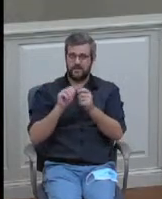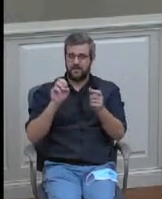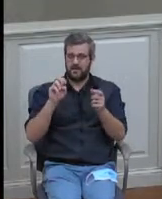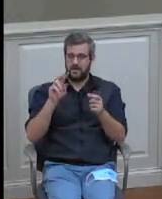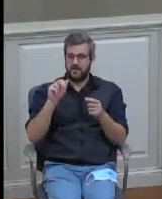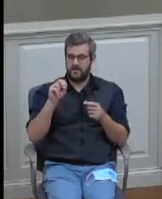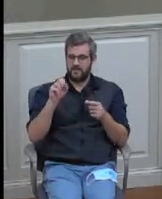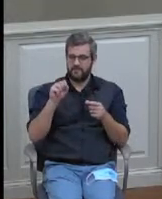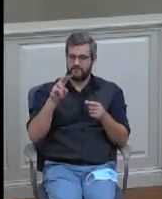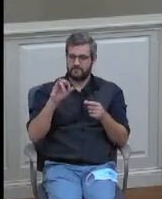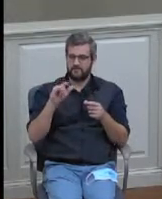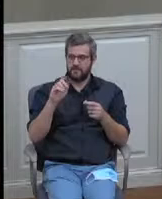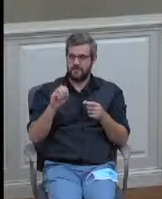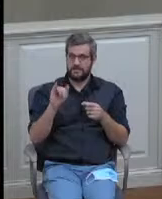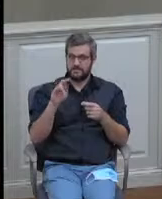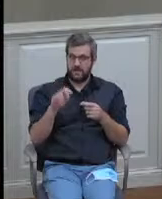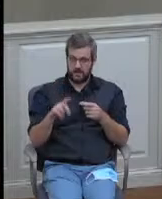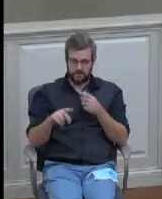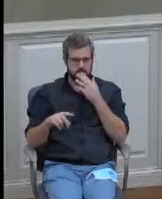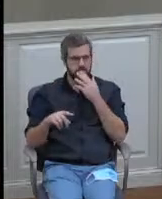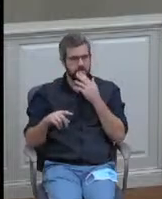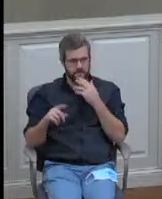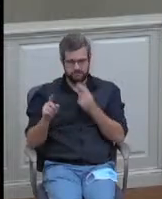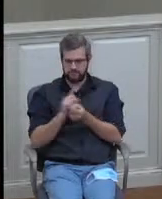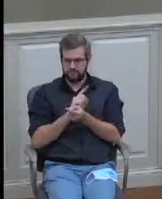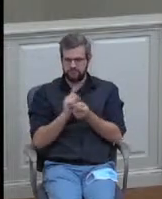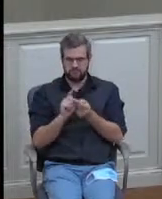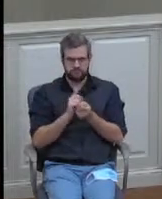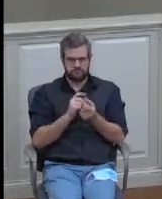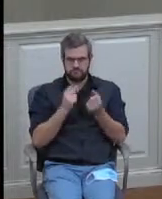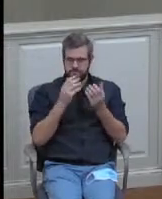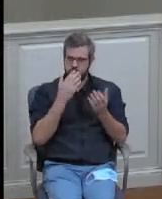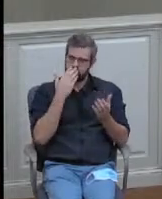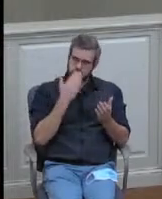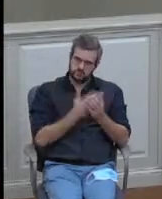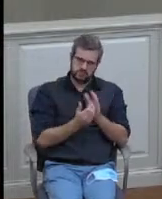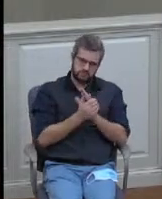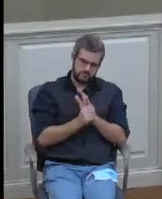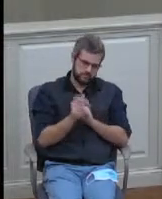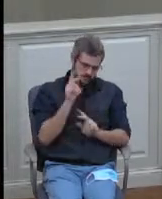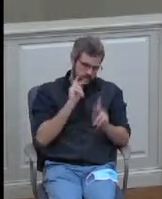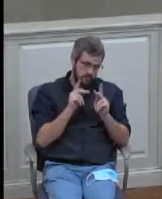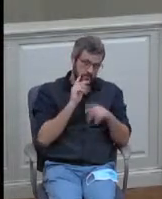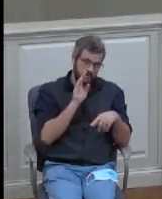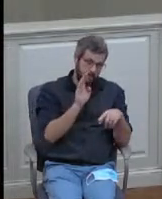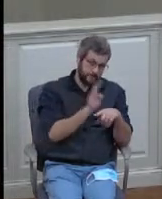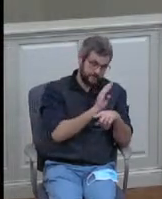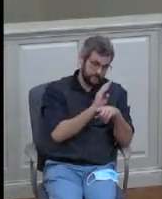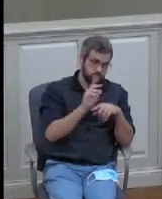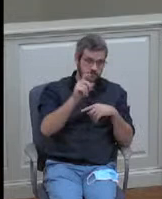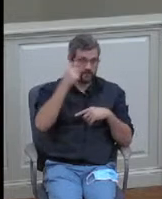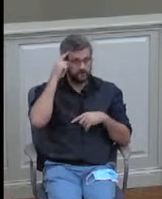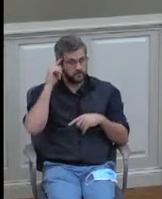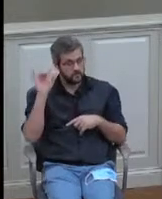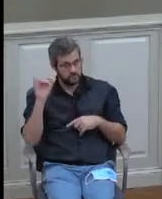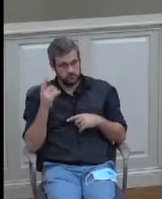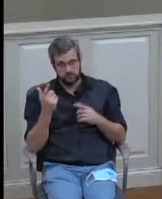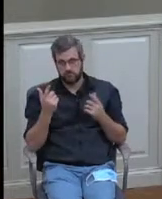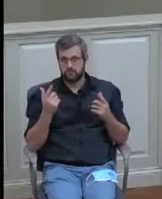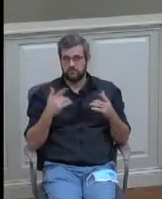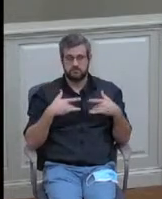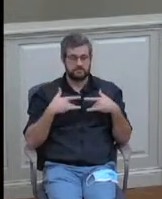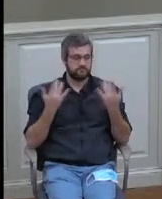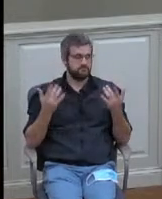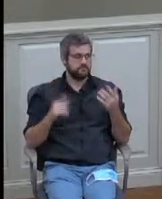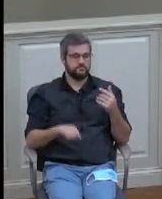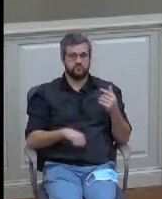So met a lot of good people in my years in both in the private sector and in the public sector, and I'm just excited